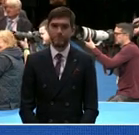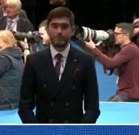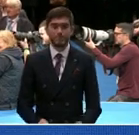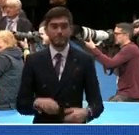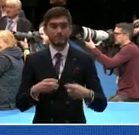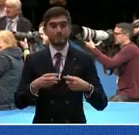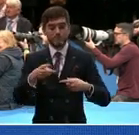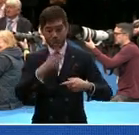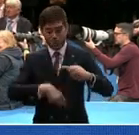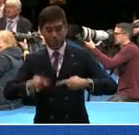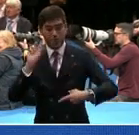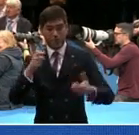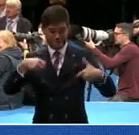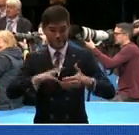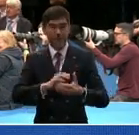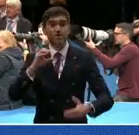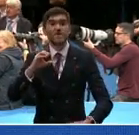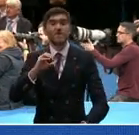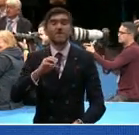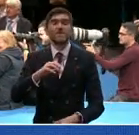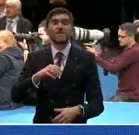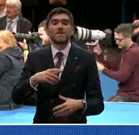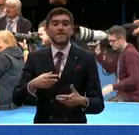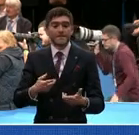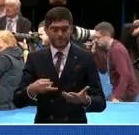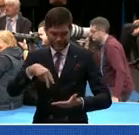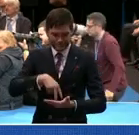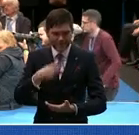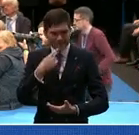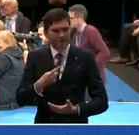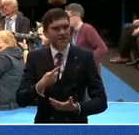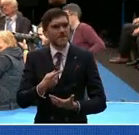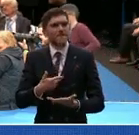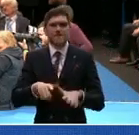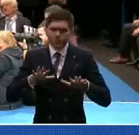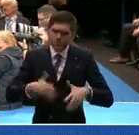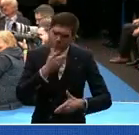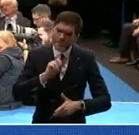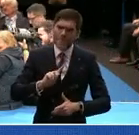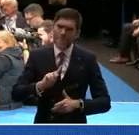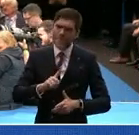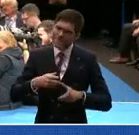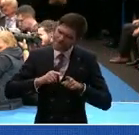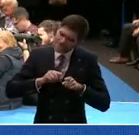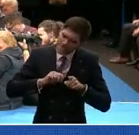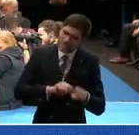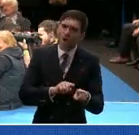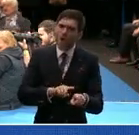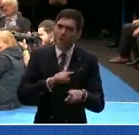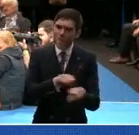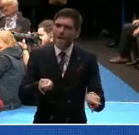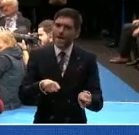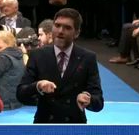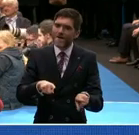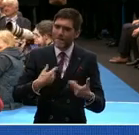Two years ago here in Manchester, I said that the British people would always be my compass and that I would deliver on